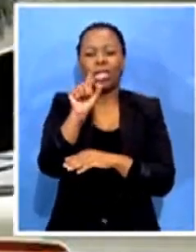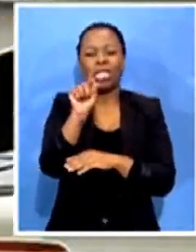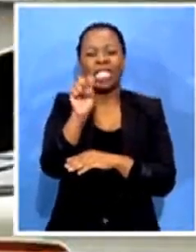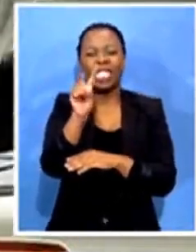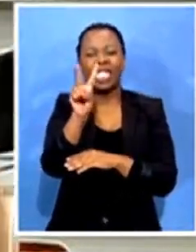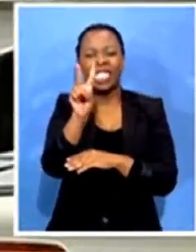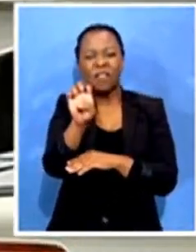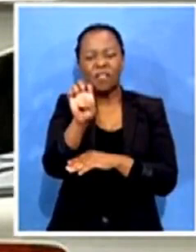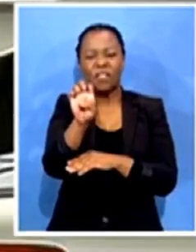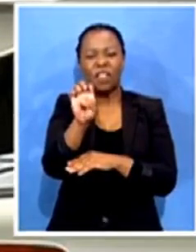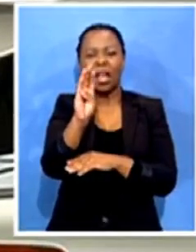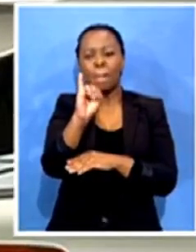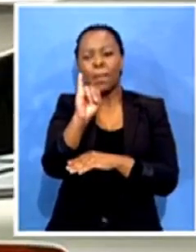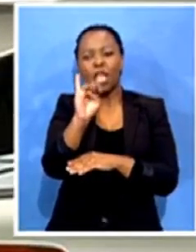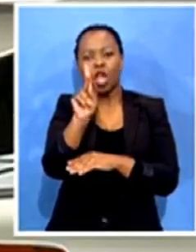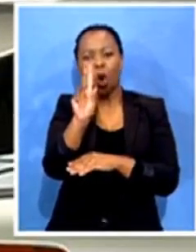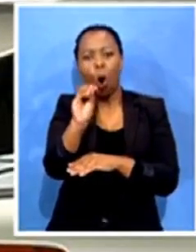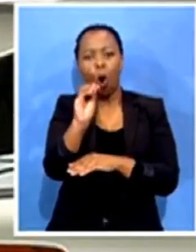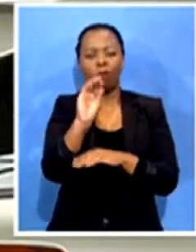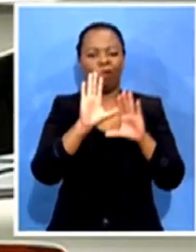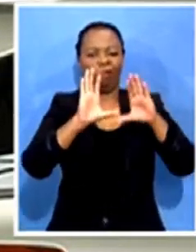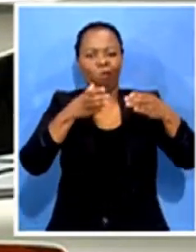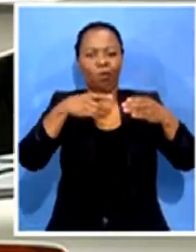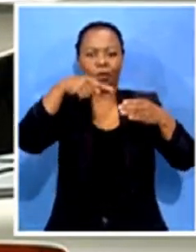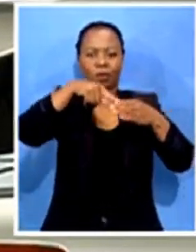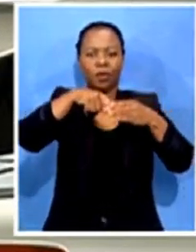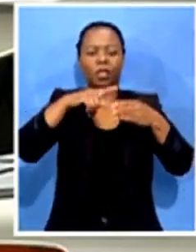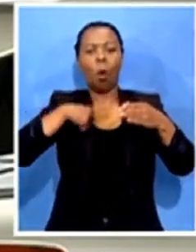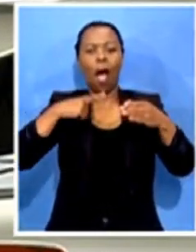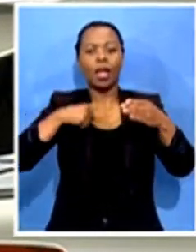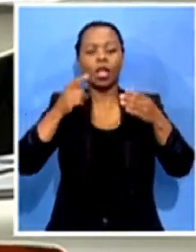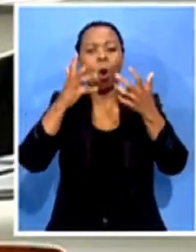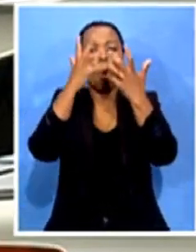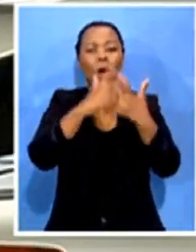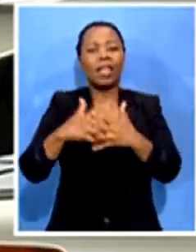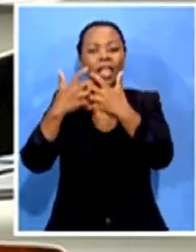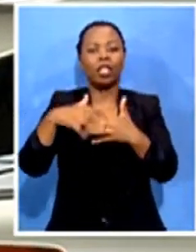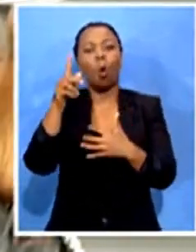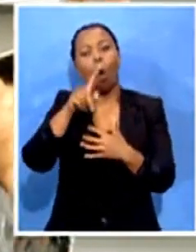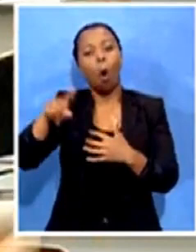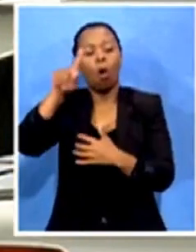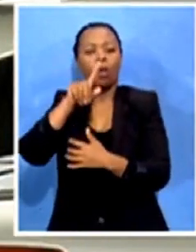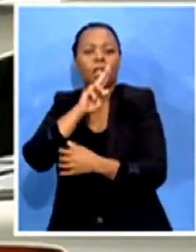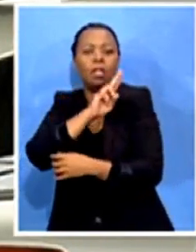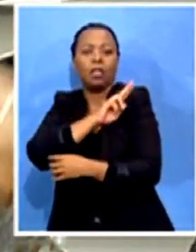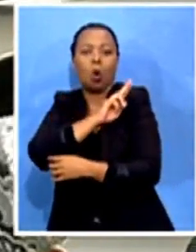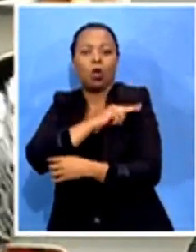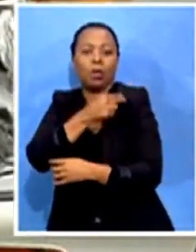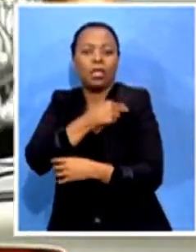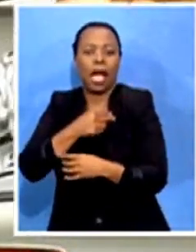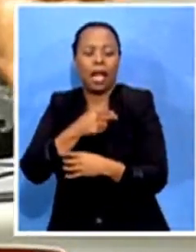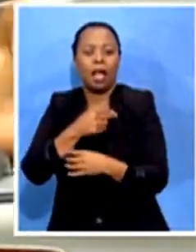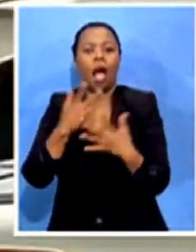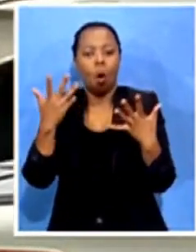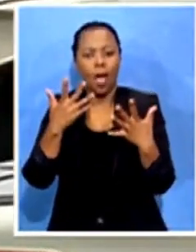hospital coordinates several hospitals in this district, in this metro. It is a cluster. There are